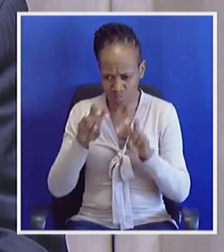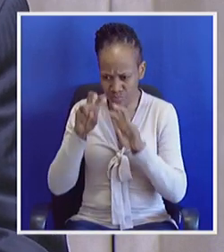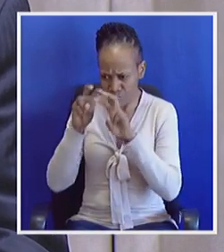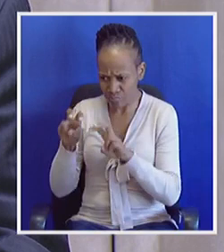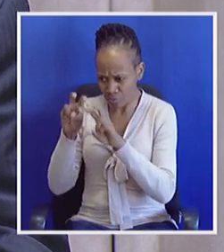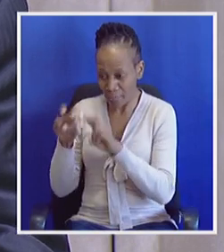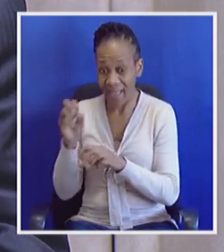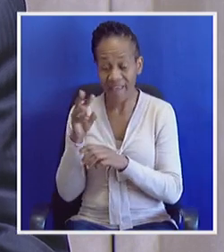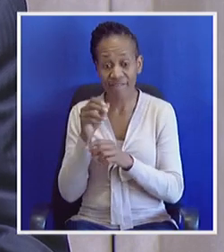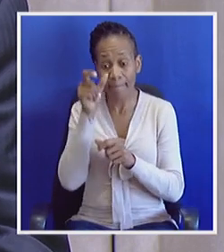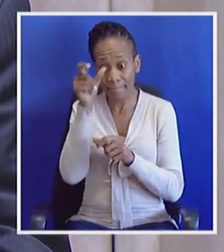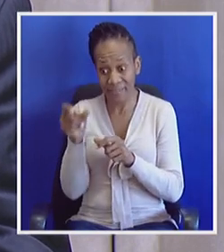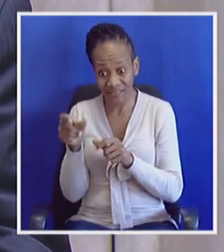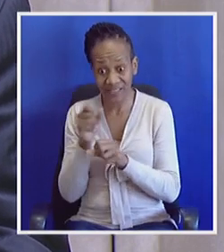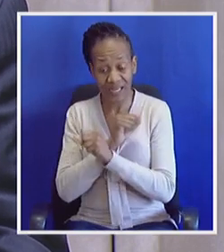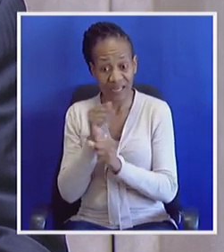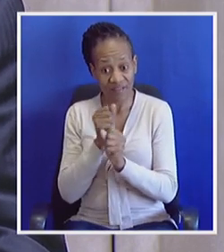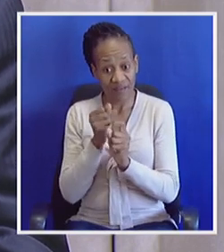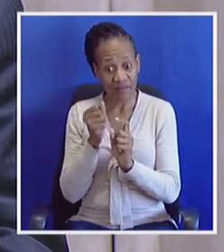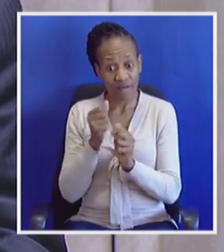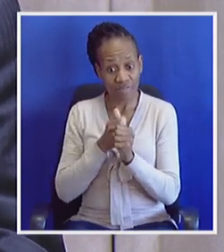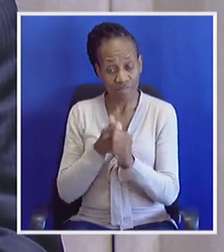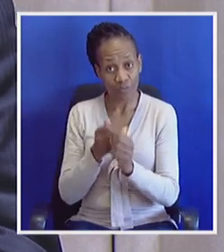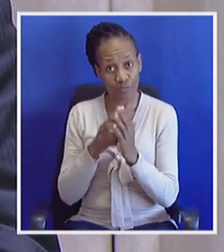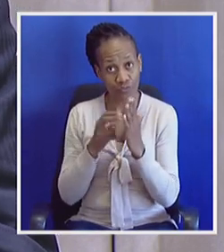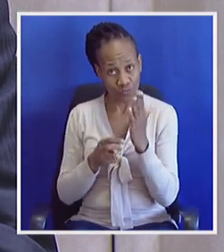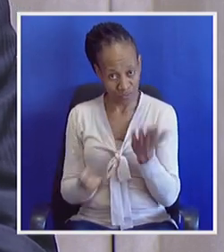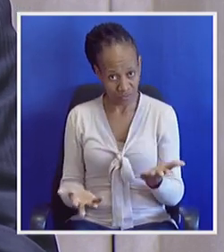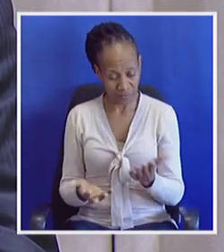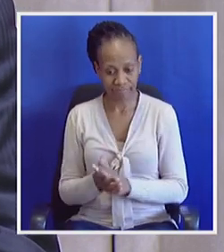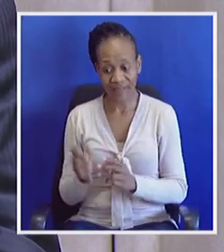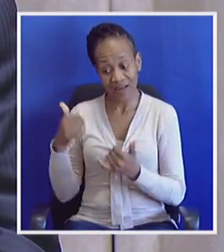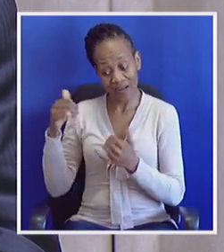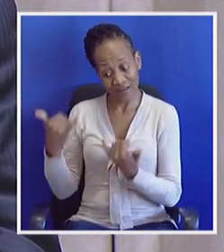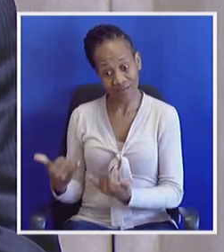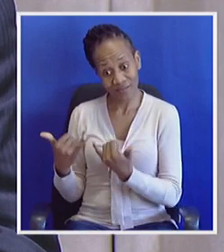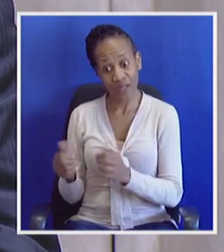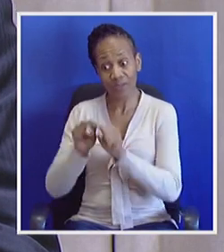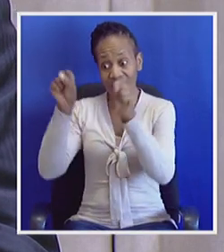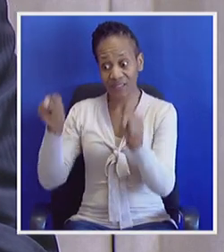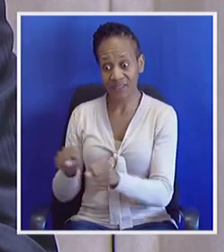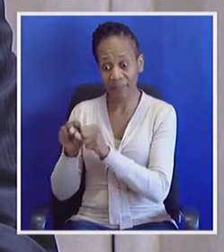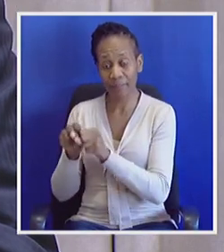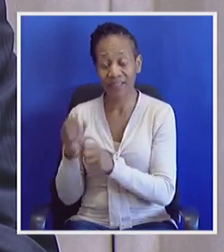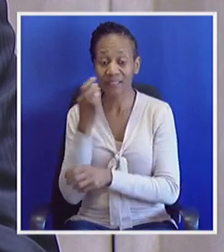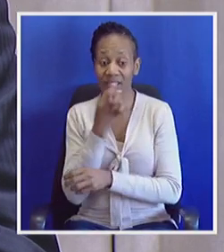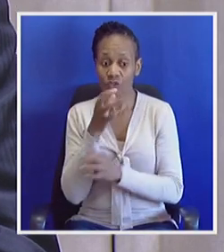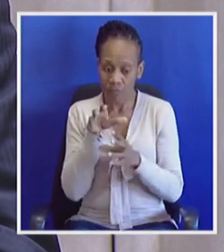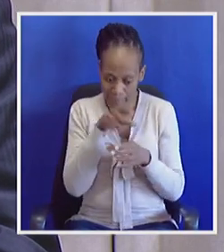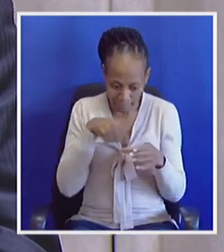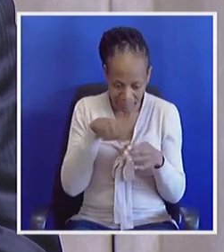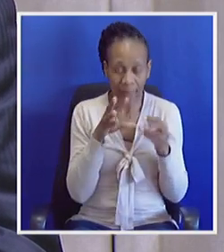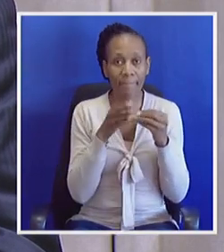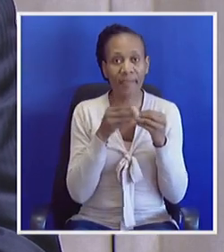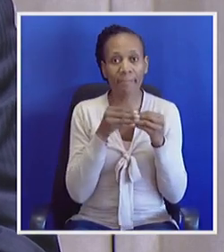dishonesty. Recently, the trust introduced a system which requires members to sign